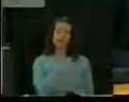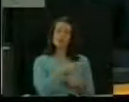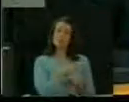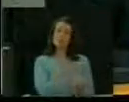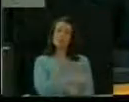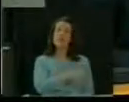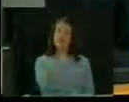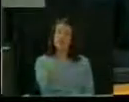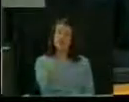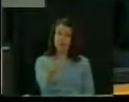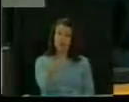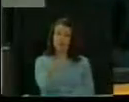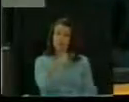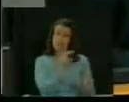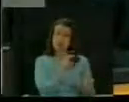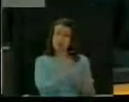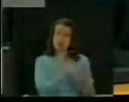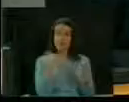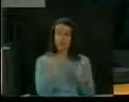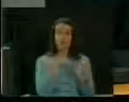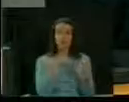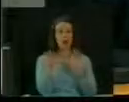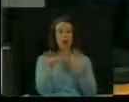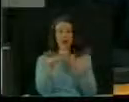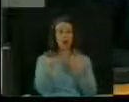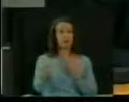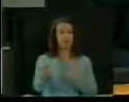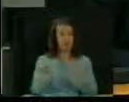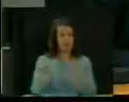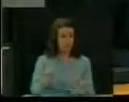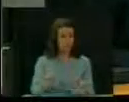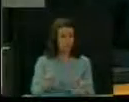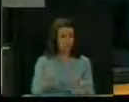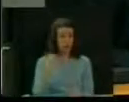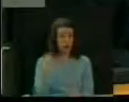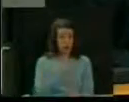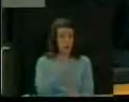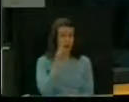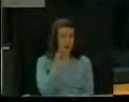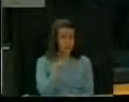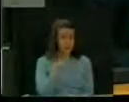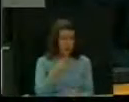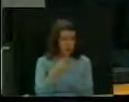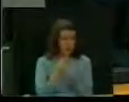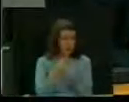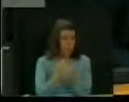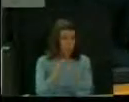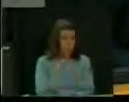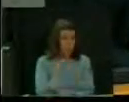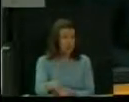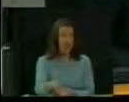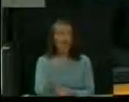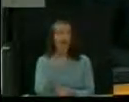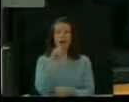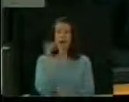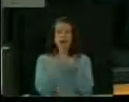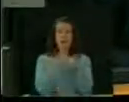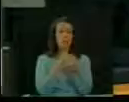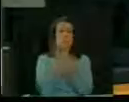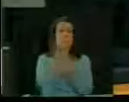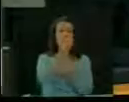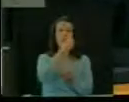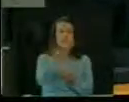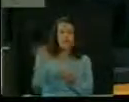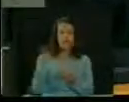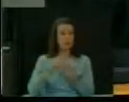another observation that we appointed these people, and we certainly did, and I supported it. I didn't support them for any other